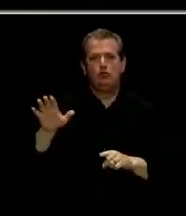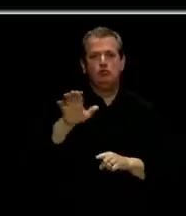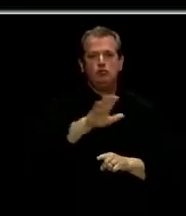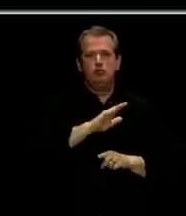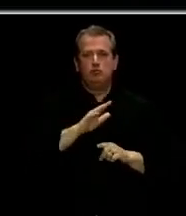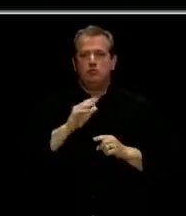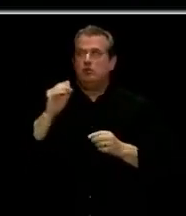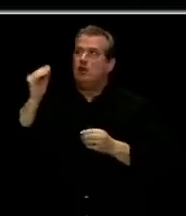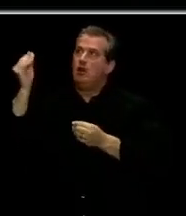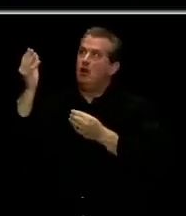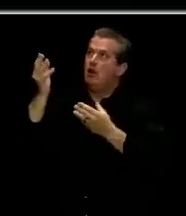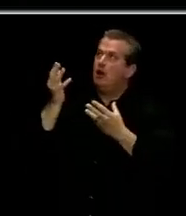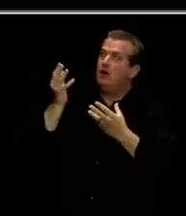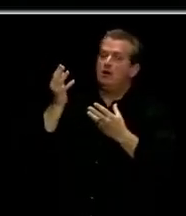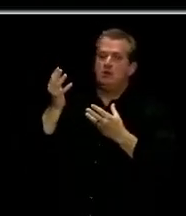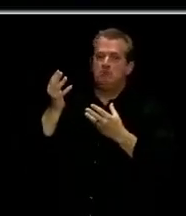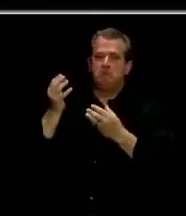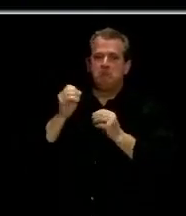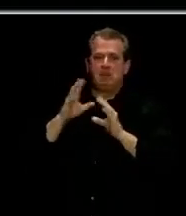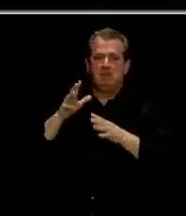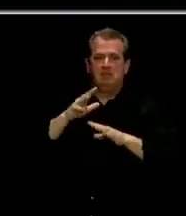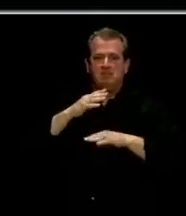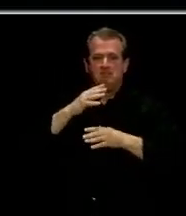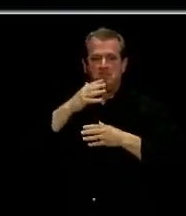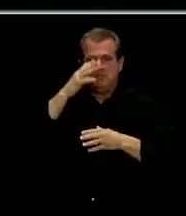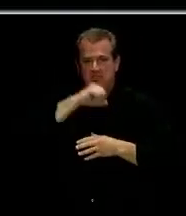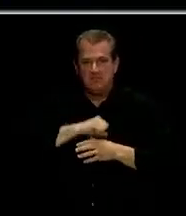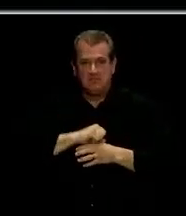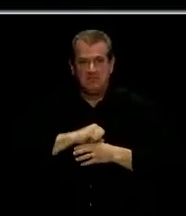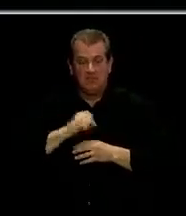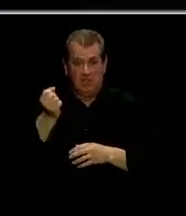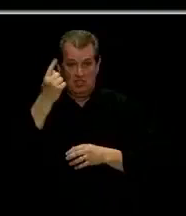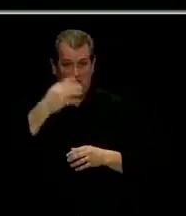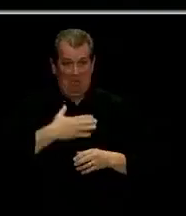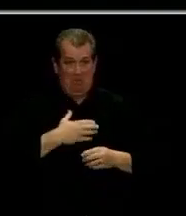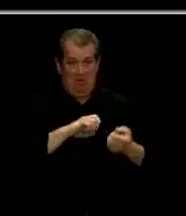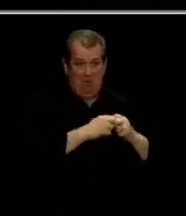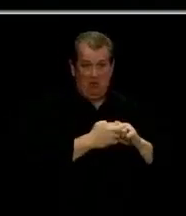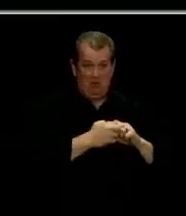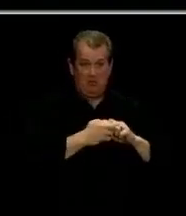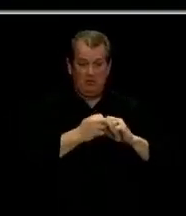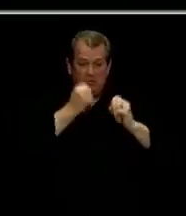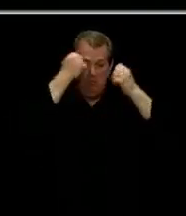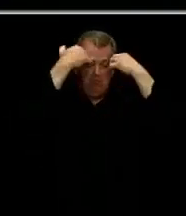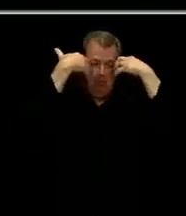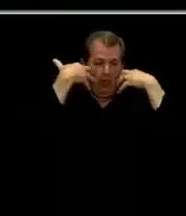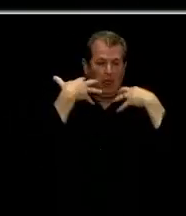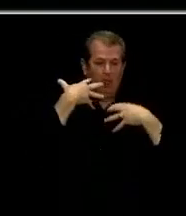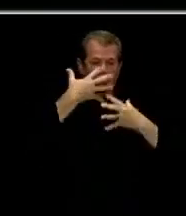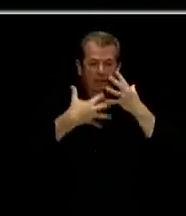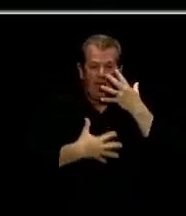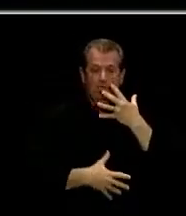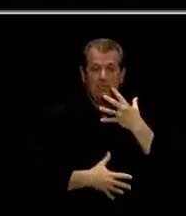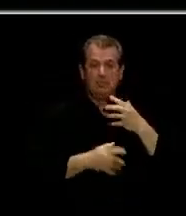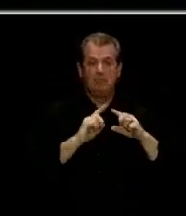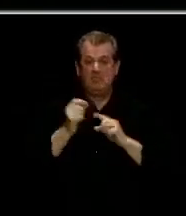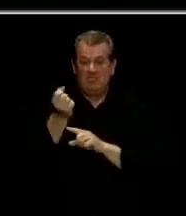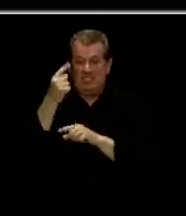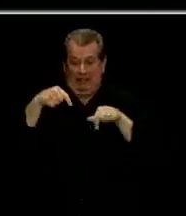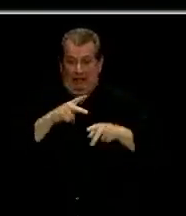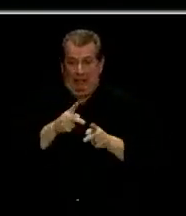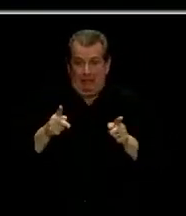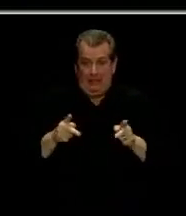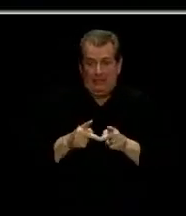aloud. Under the bludgeonings of chance, my head is bloody, but unbowed. Beyond this place of wrath